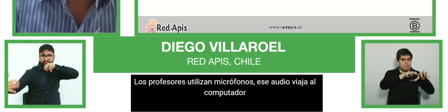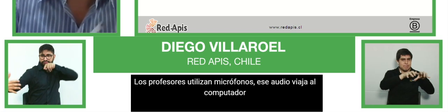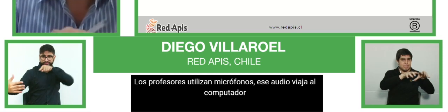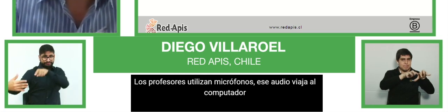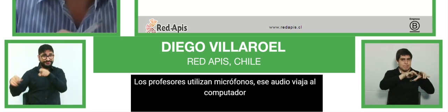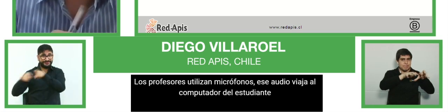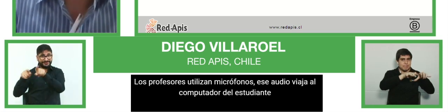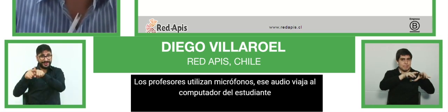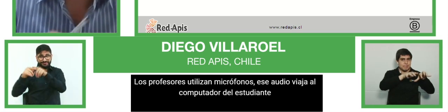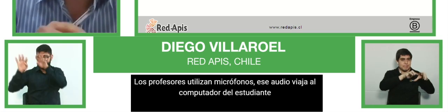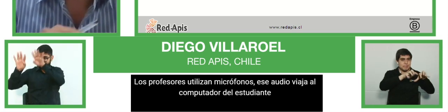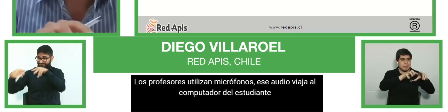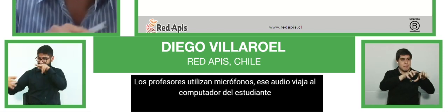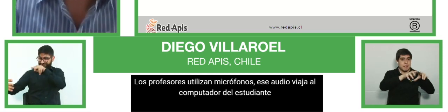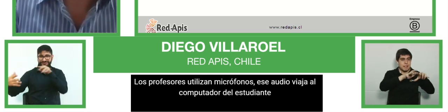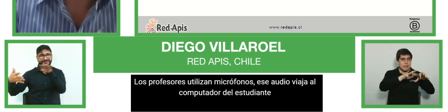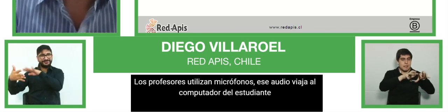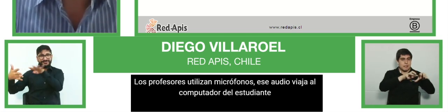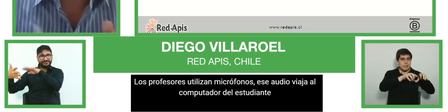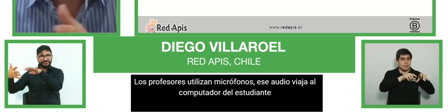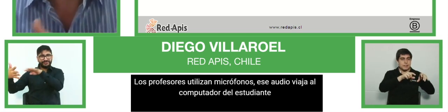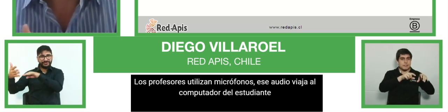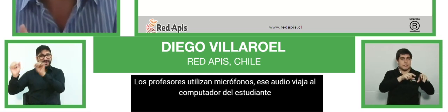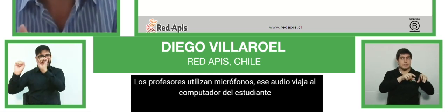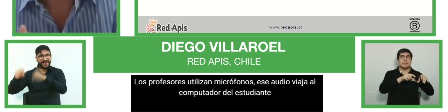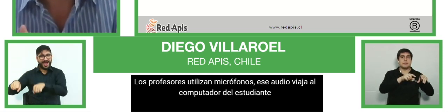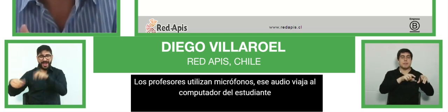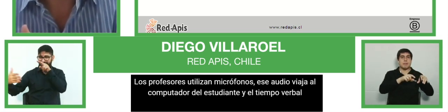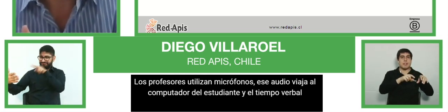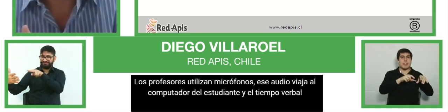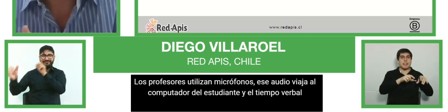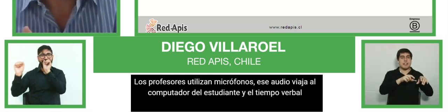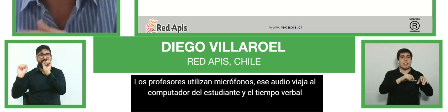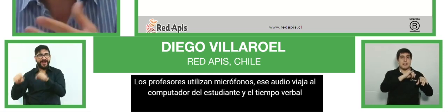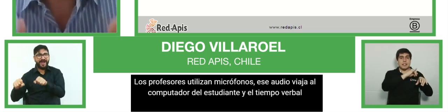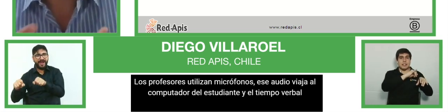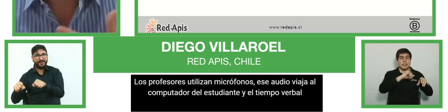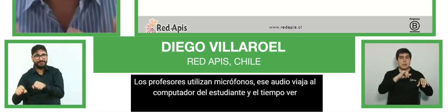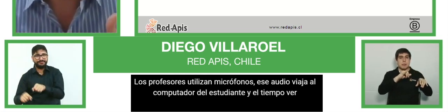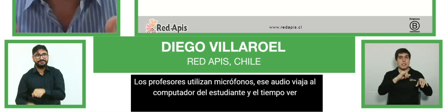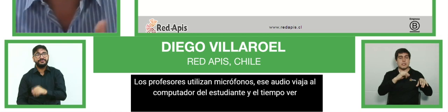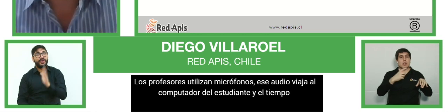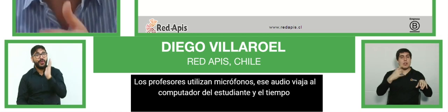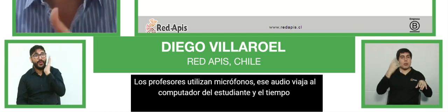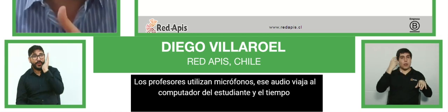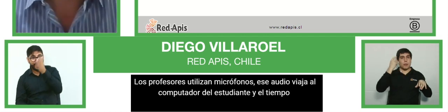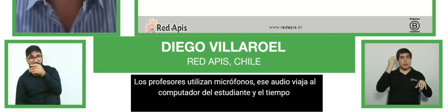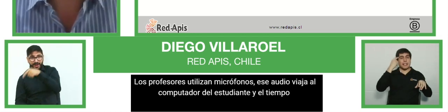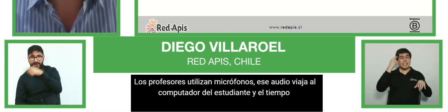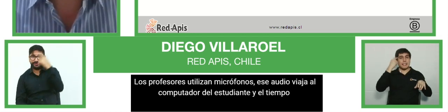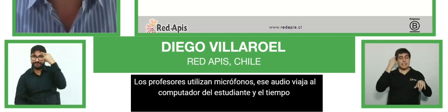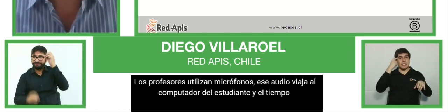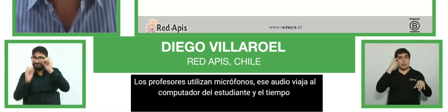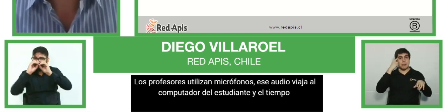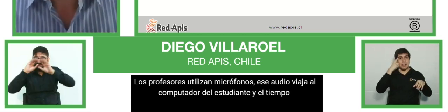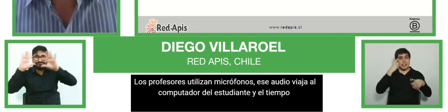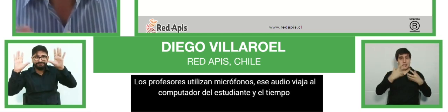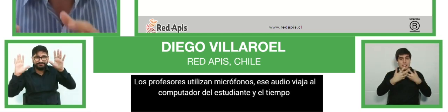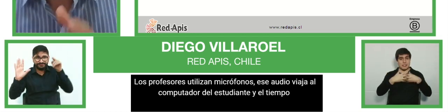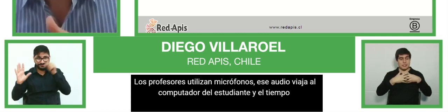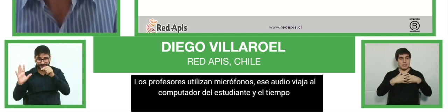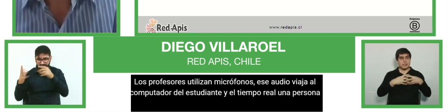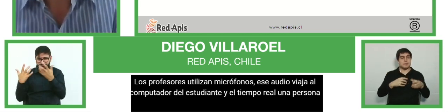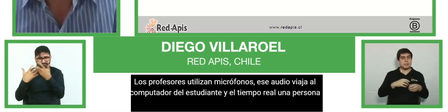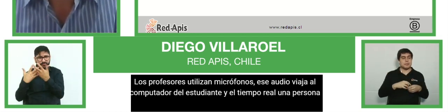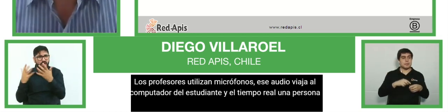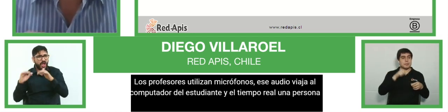manually, and also with artificial intelligence assisted. We can have many questions. And the